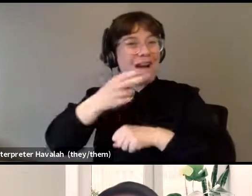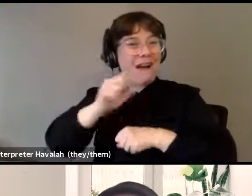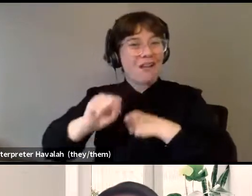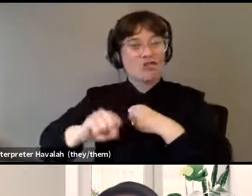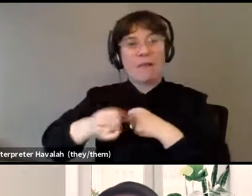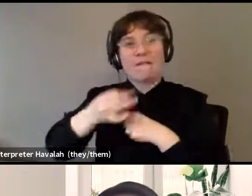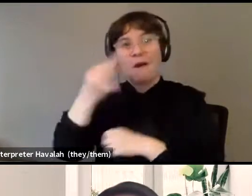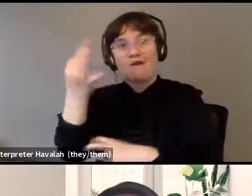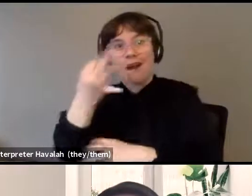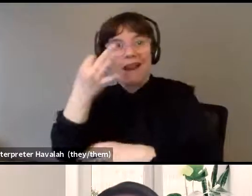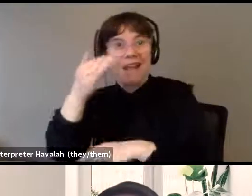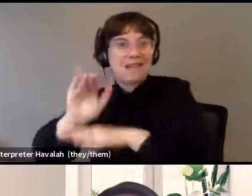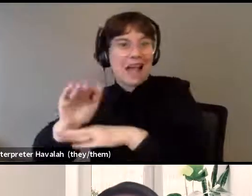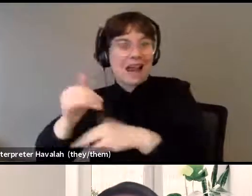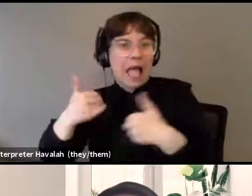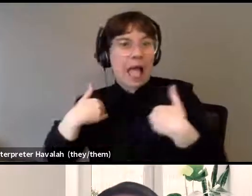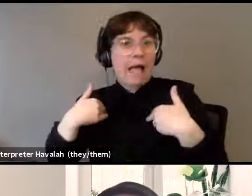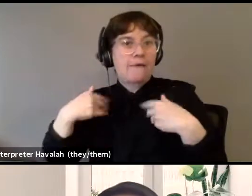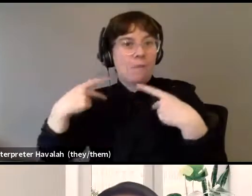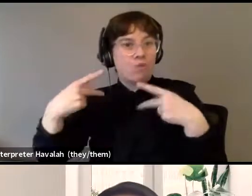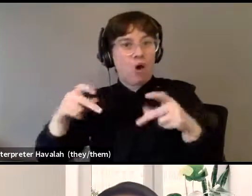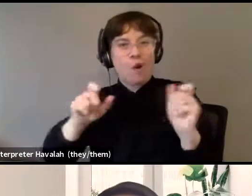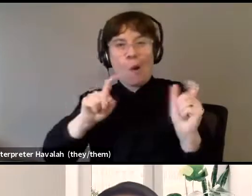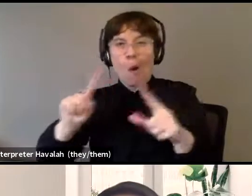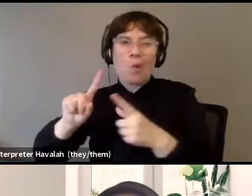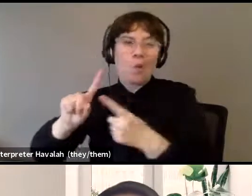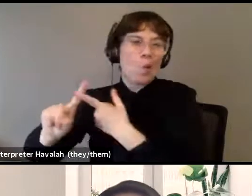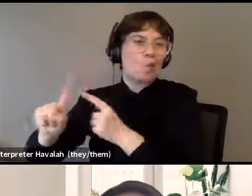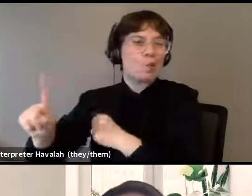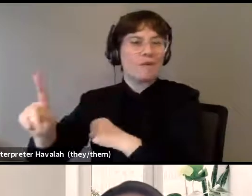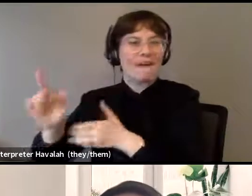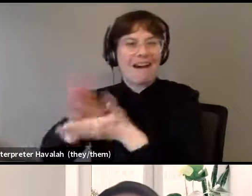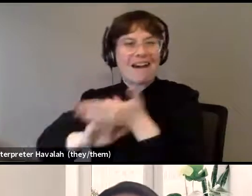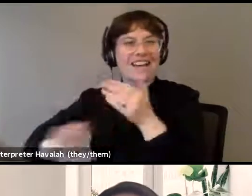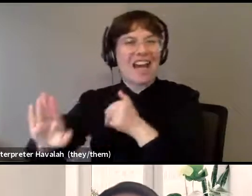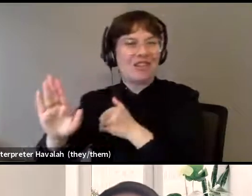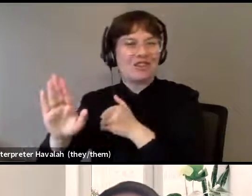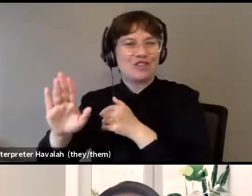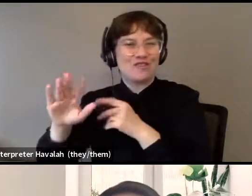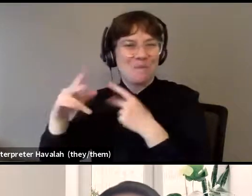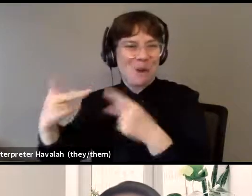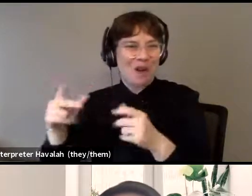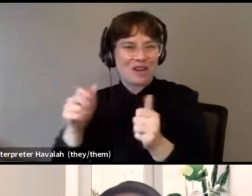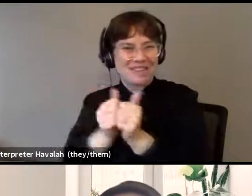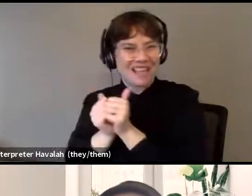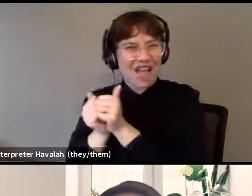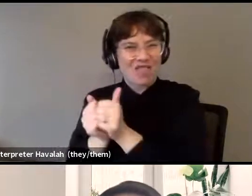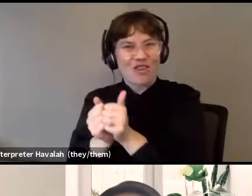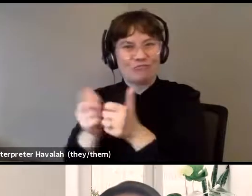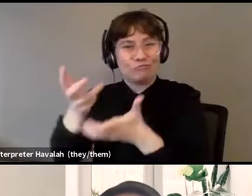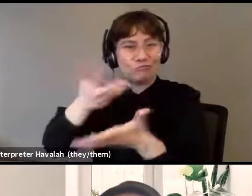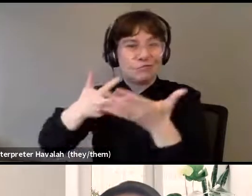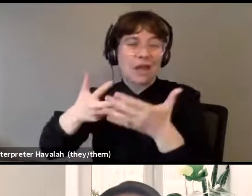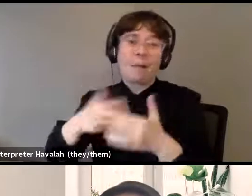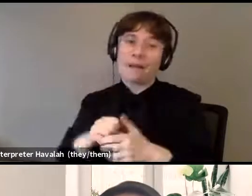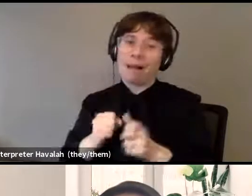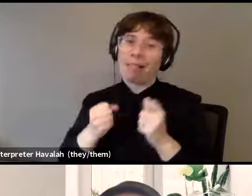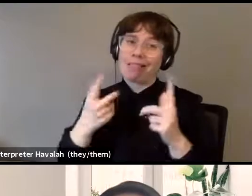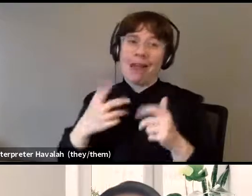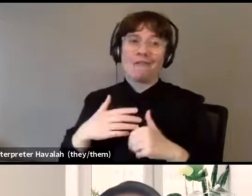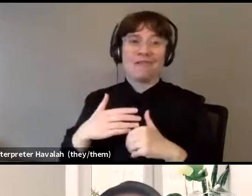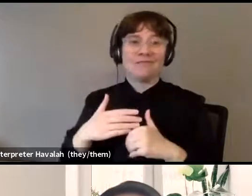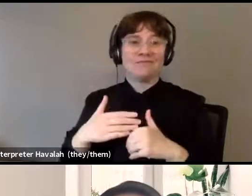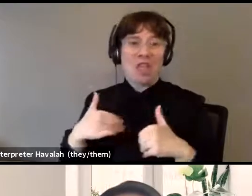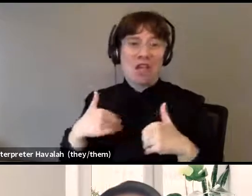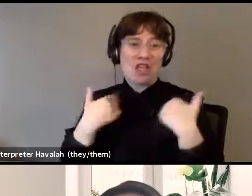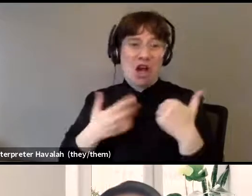Friday night, and we all went to this college student's house and hung out. And a lot of underage